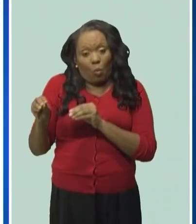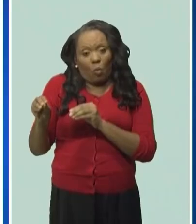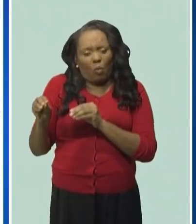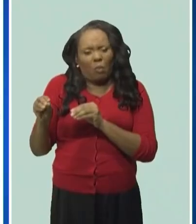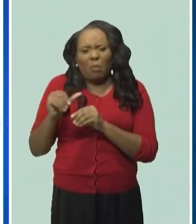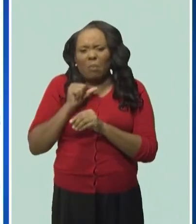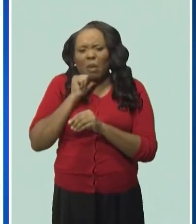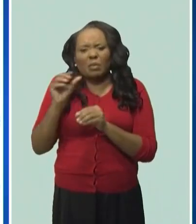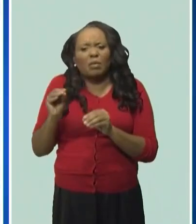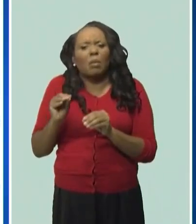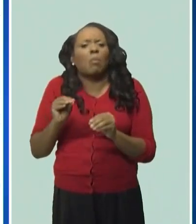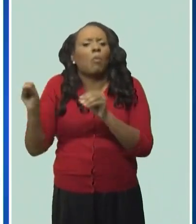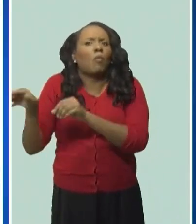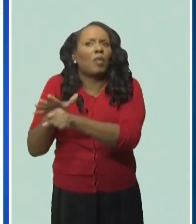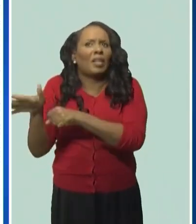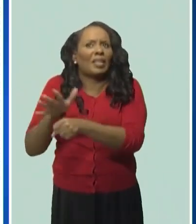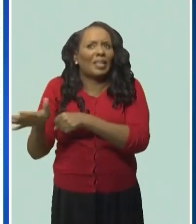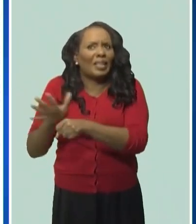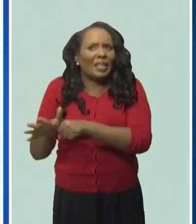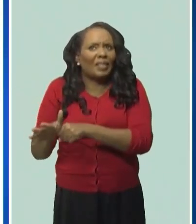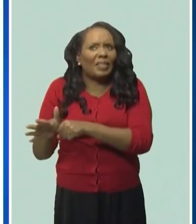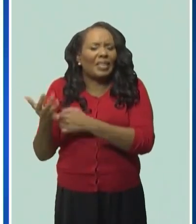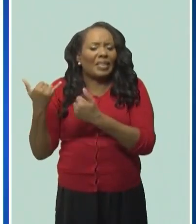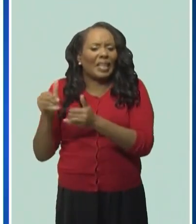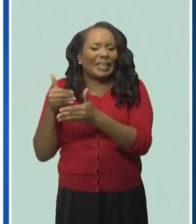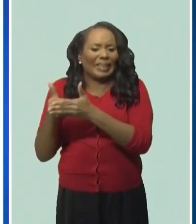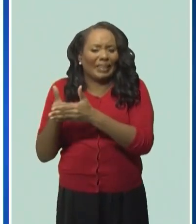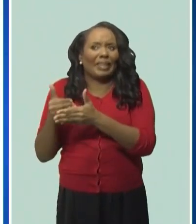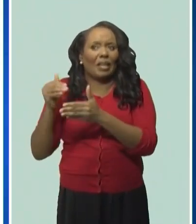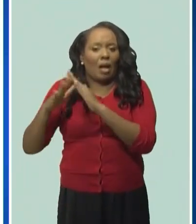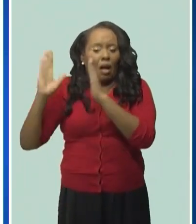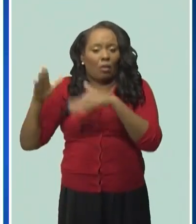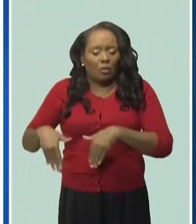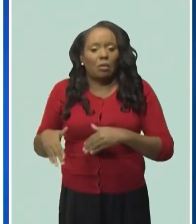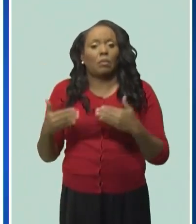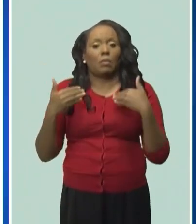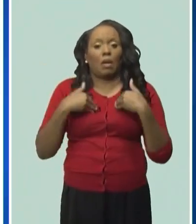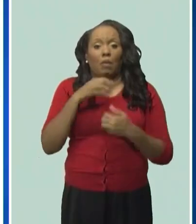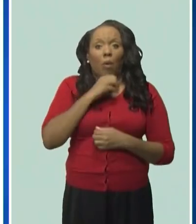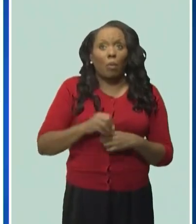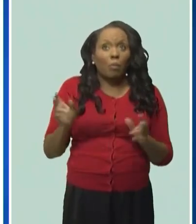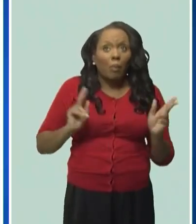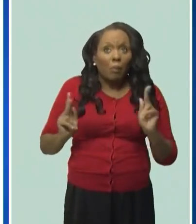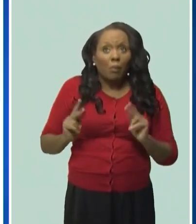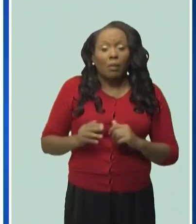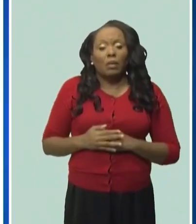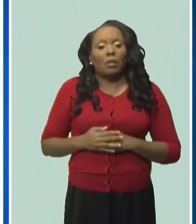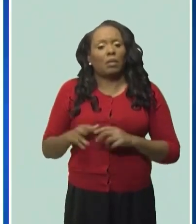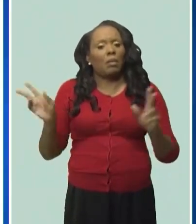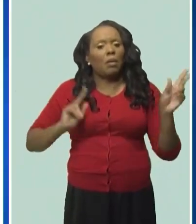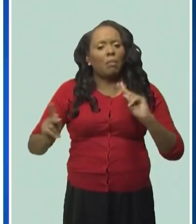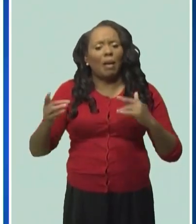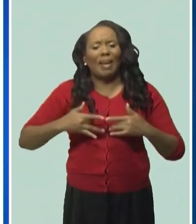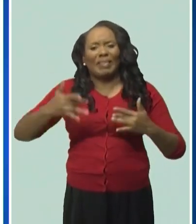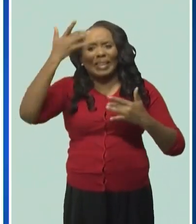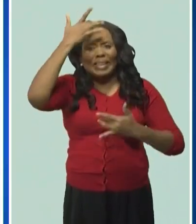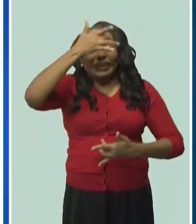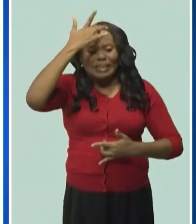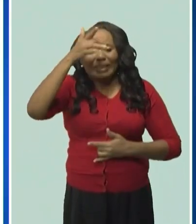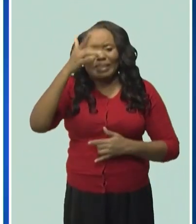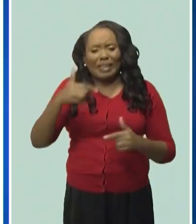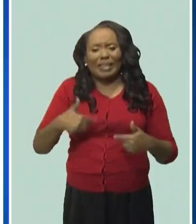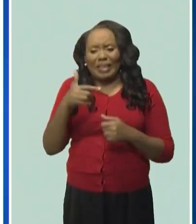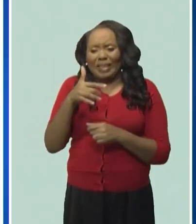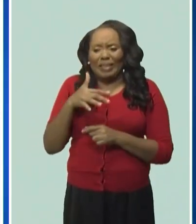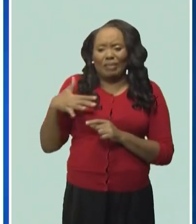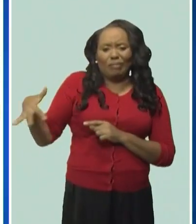only 40 feet away from Sister Gloria's house. There are elderly people and people with illnesses living around